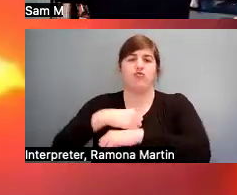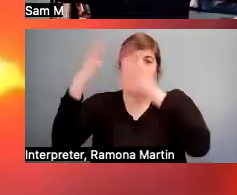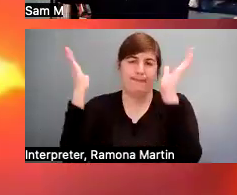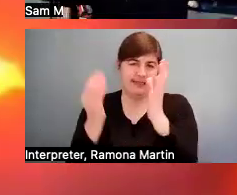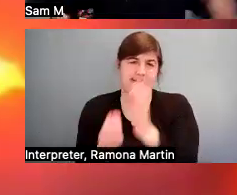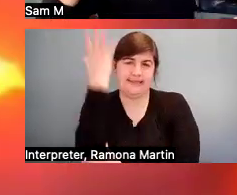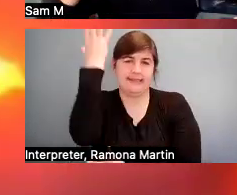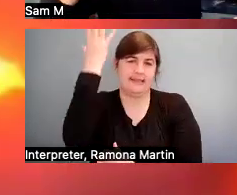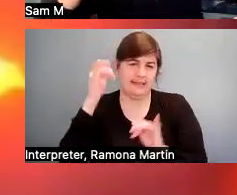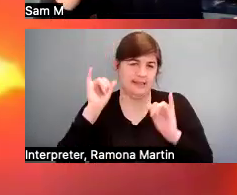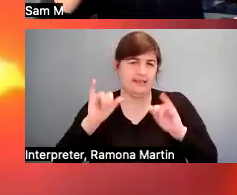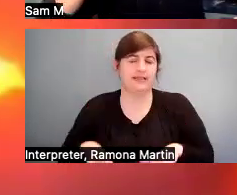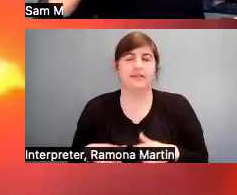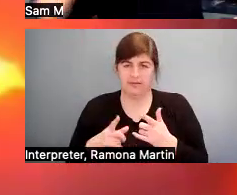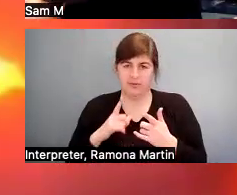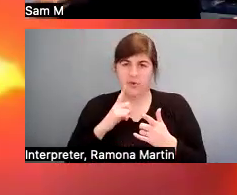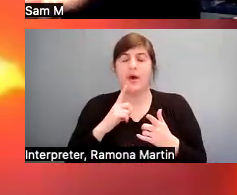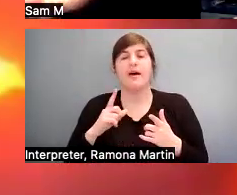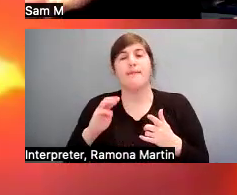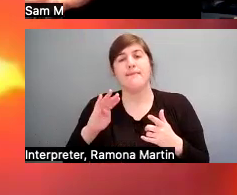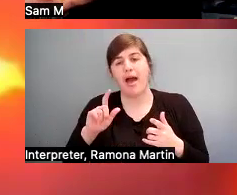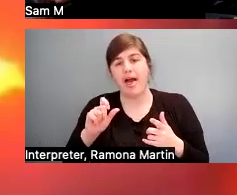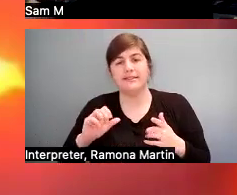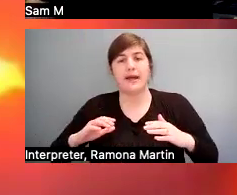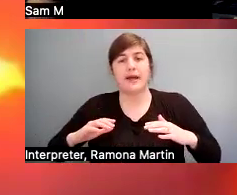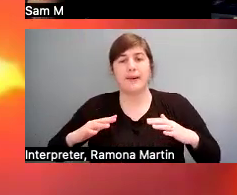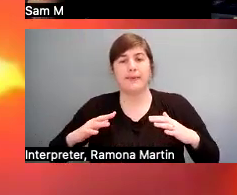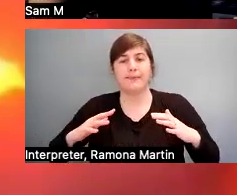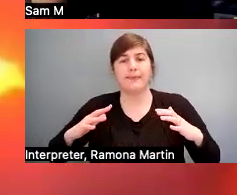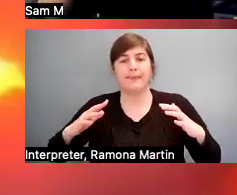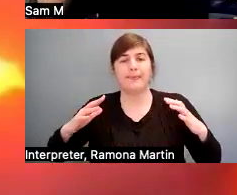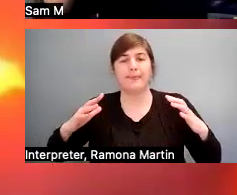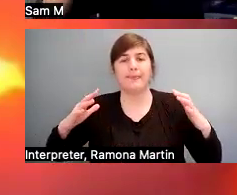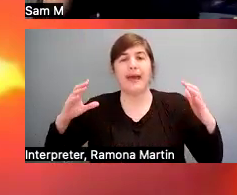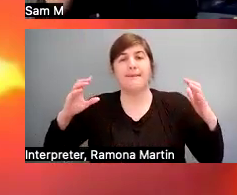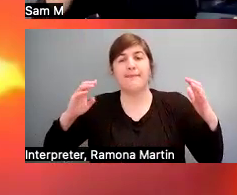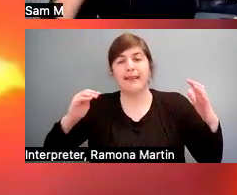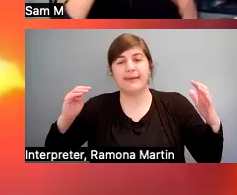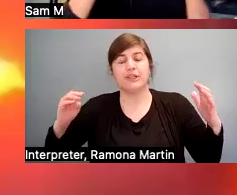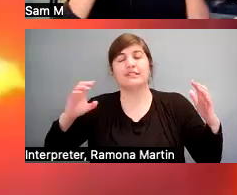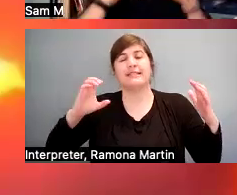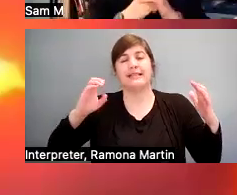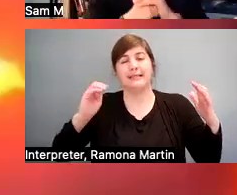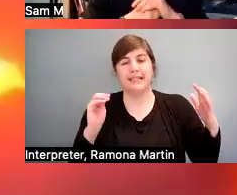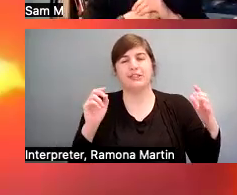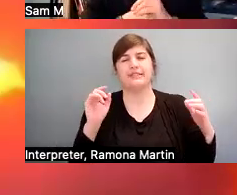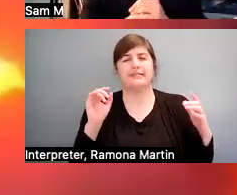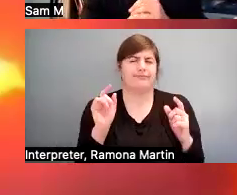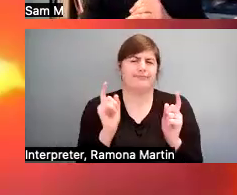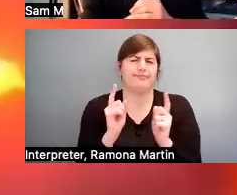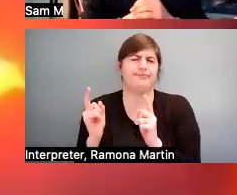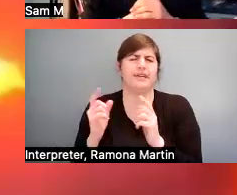surface of the ground. They're literally inflating on scales of millimeters, centimeters, inches, tiny, tiny